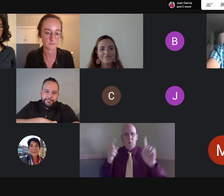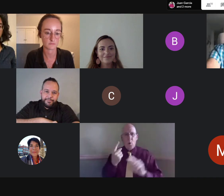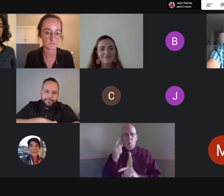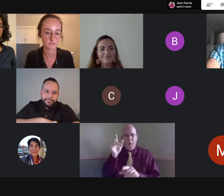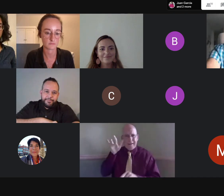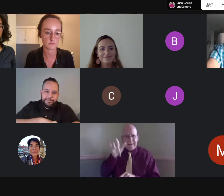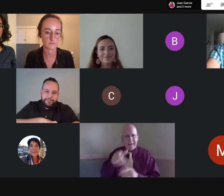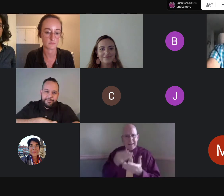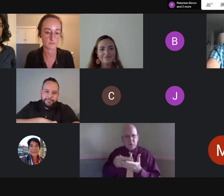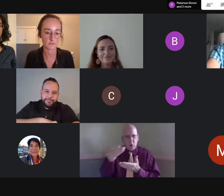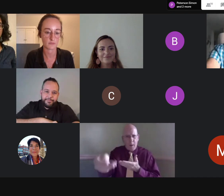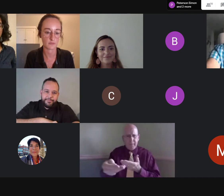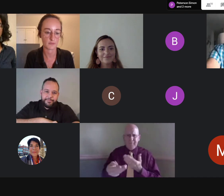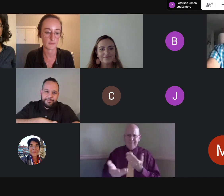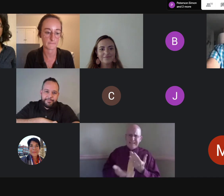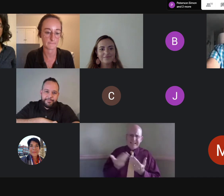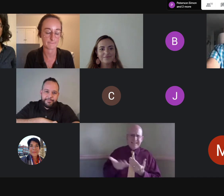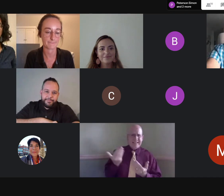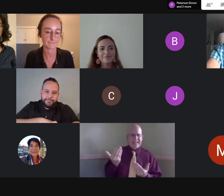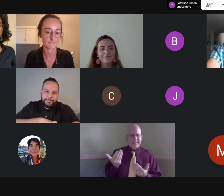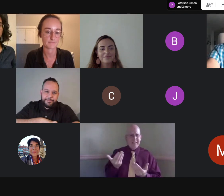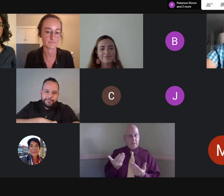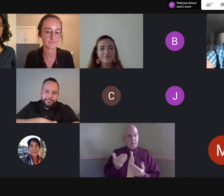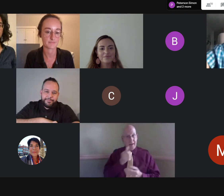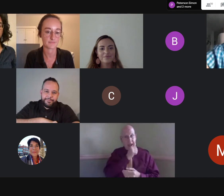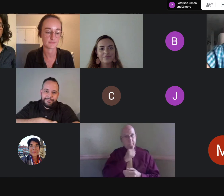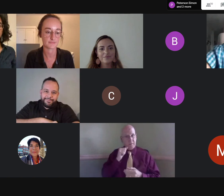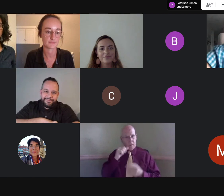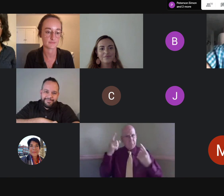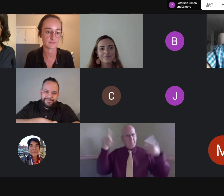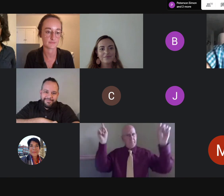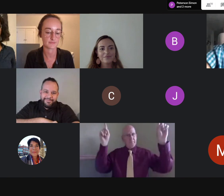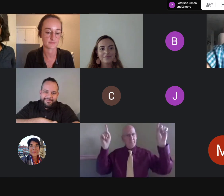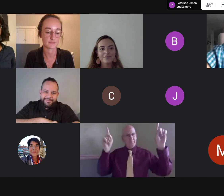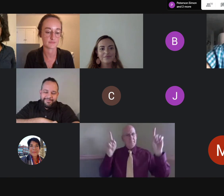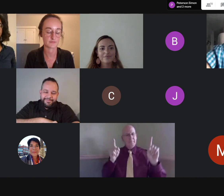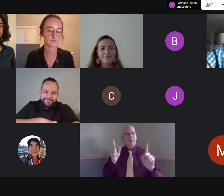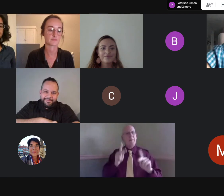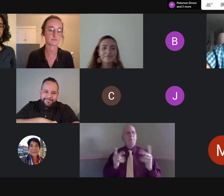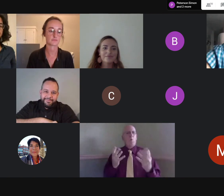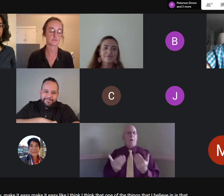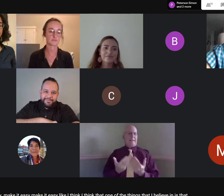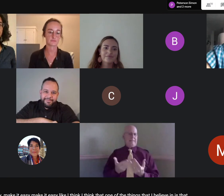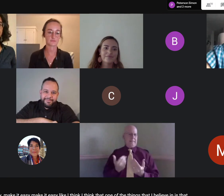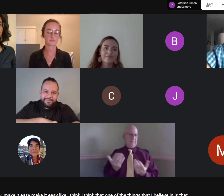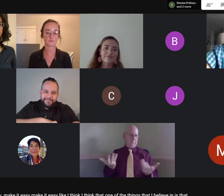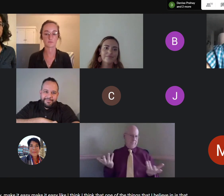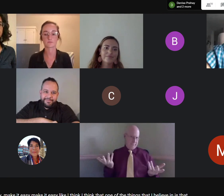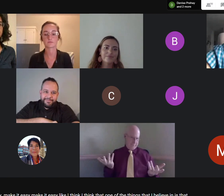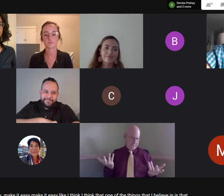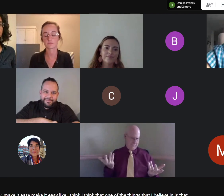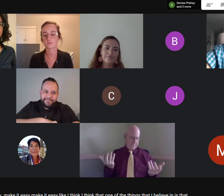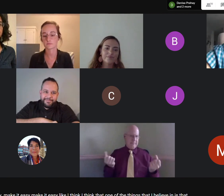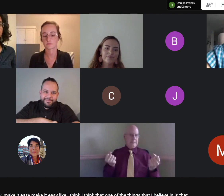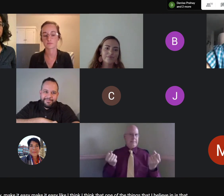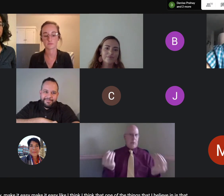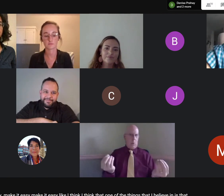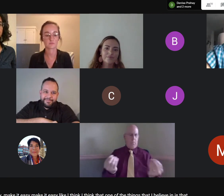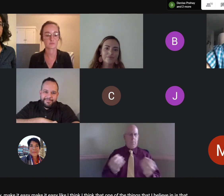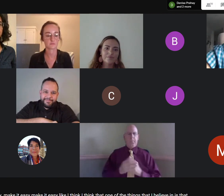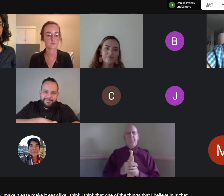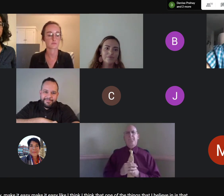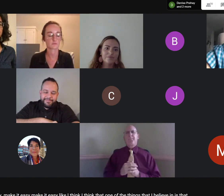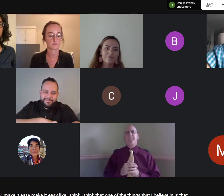hello. People want things to be as easy as possible for them to do it. So